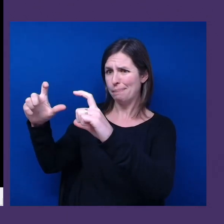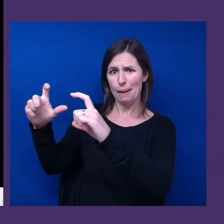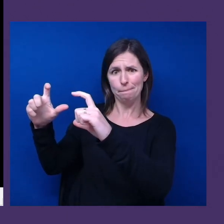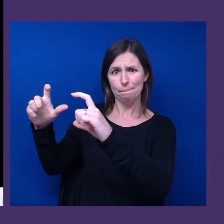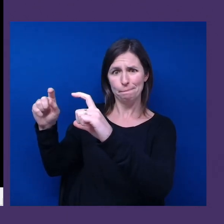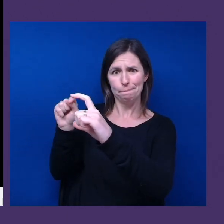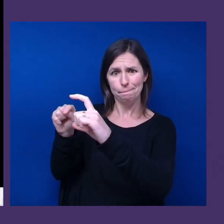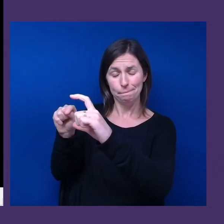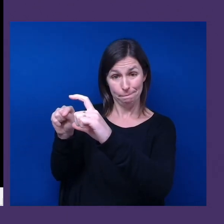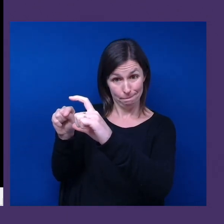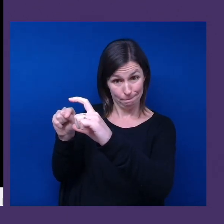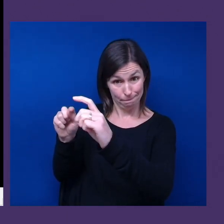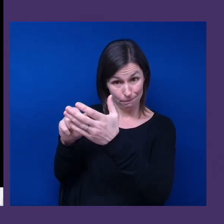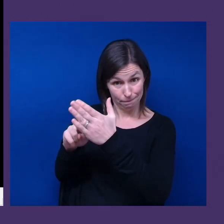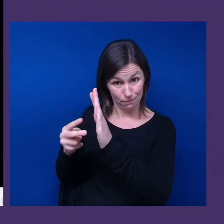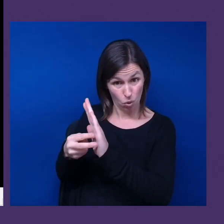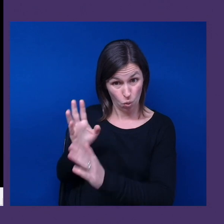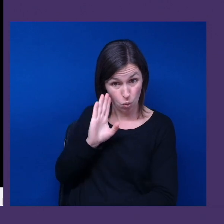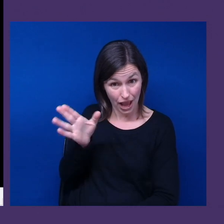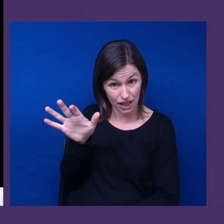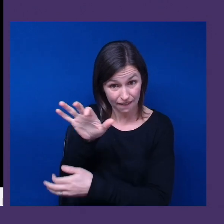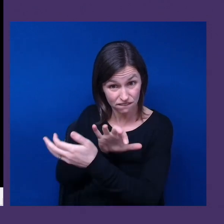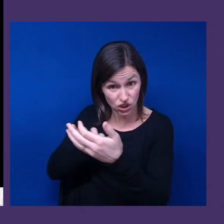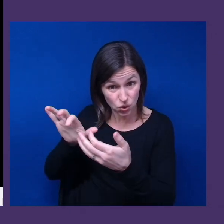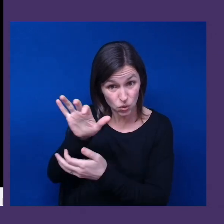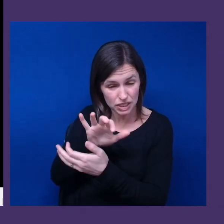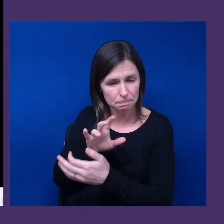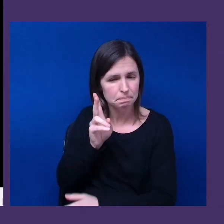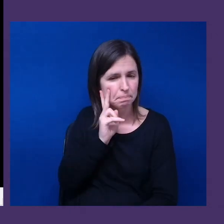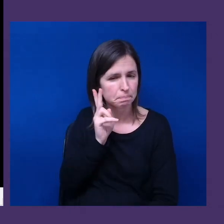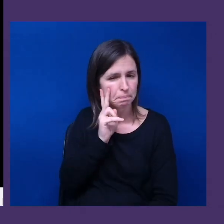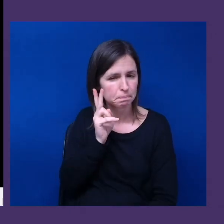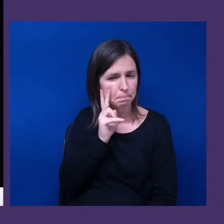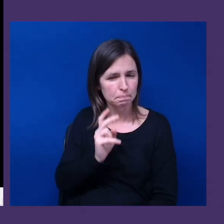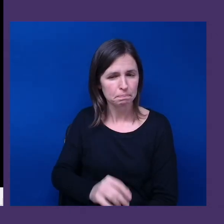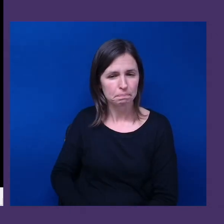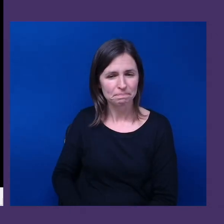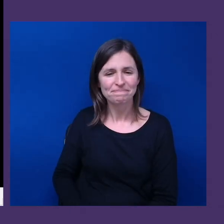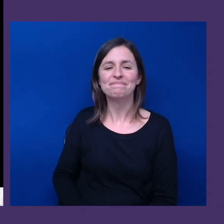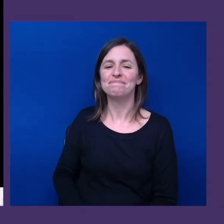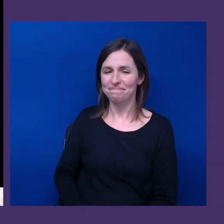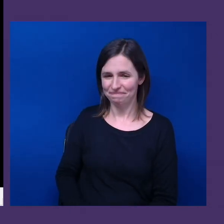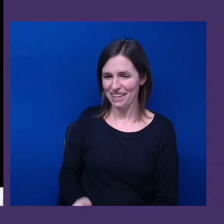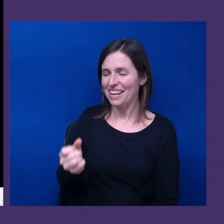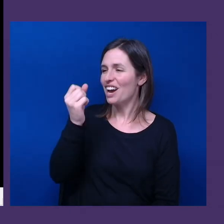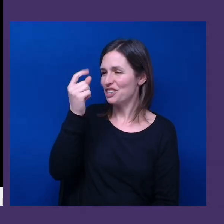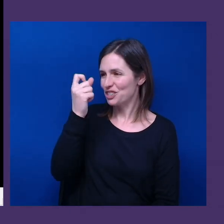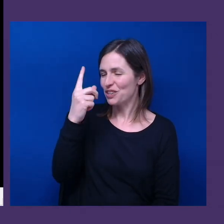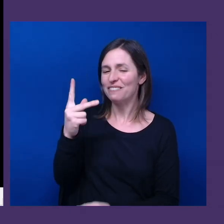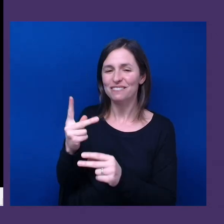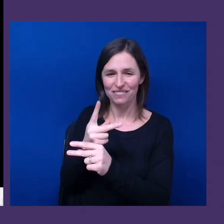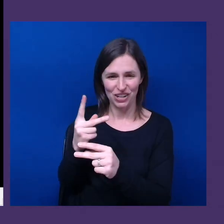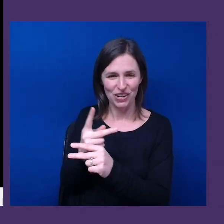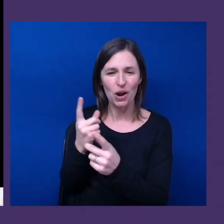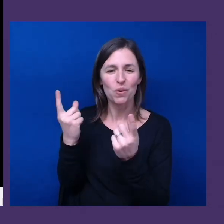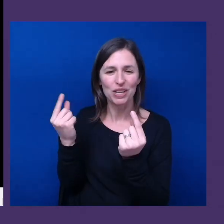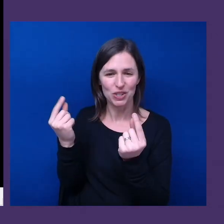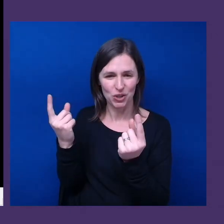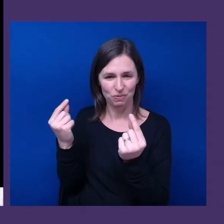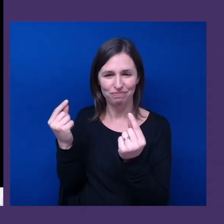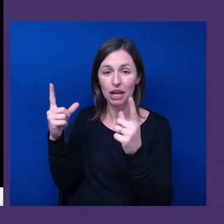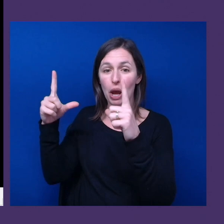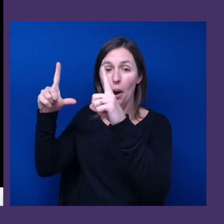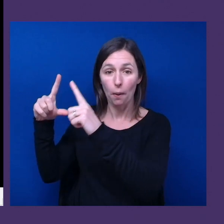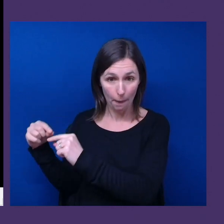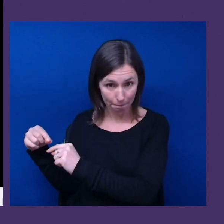it. Let's see if it can figure it out. It got it. It goes past that, and